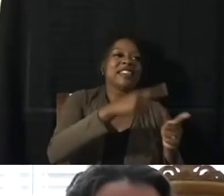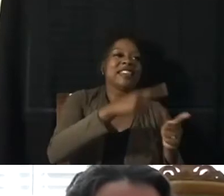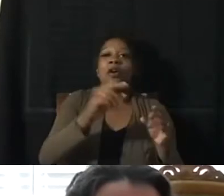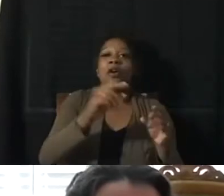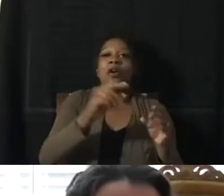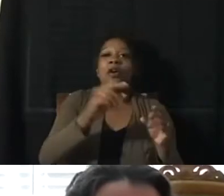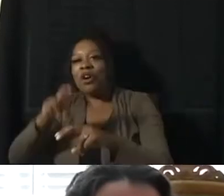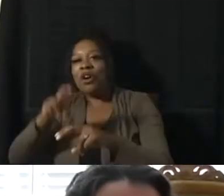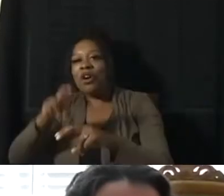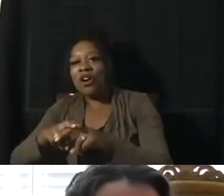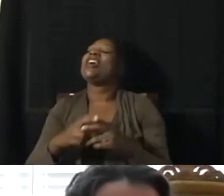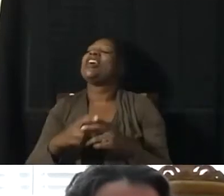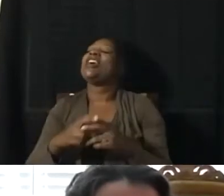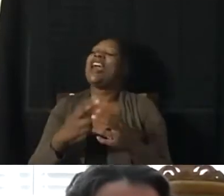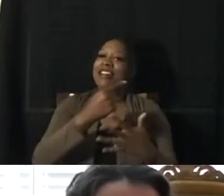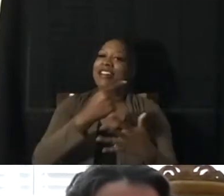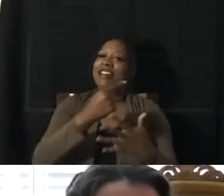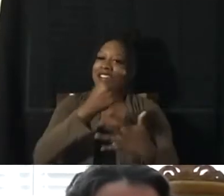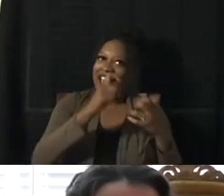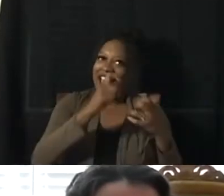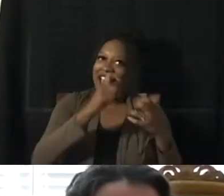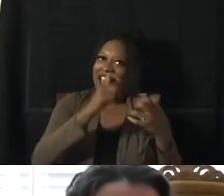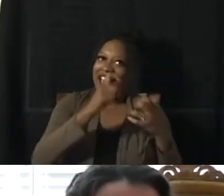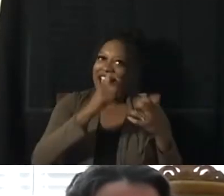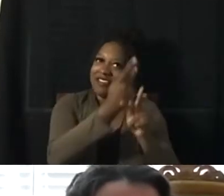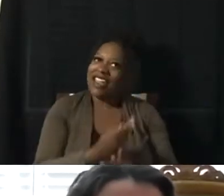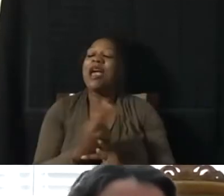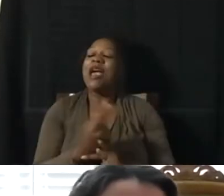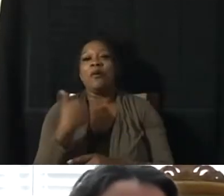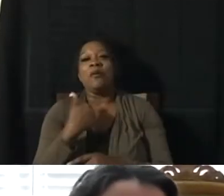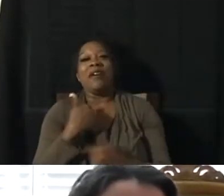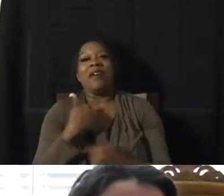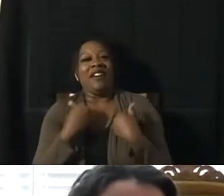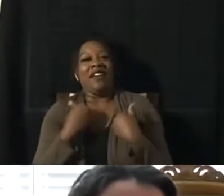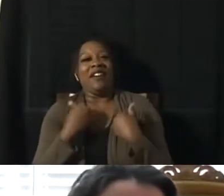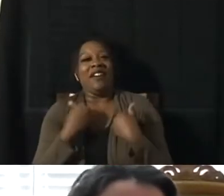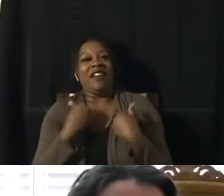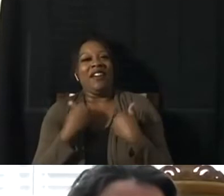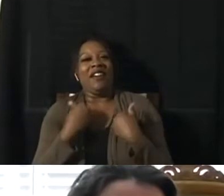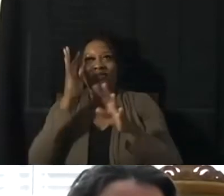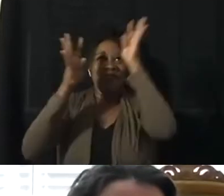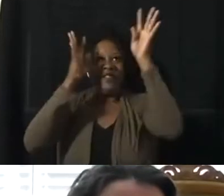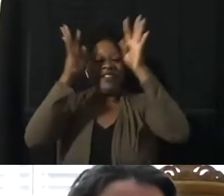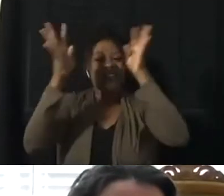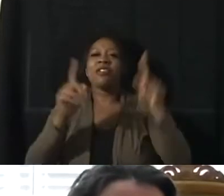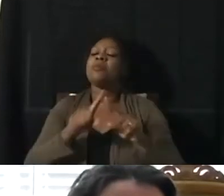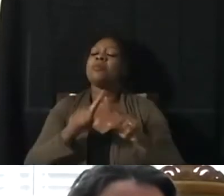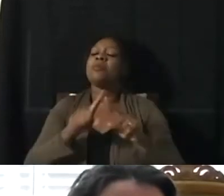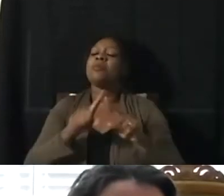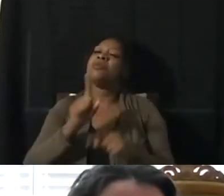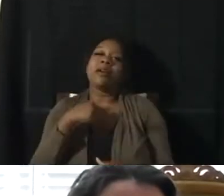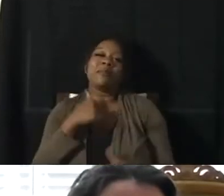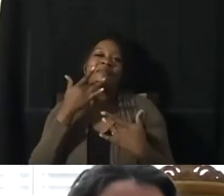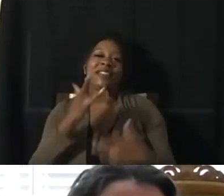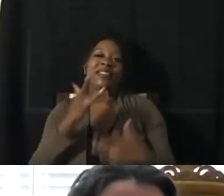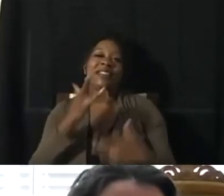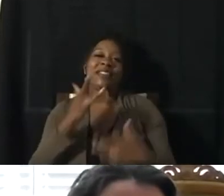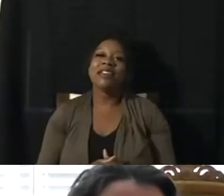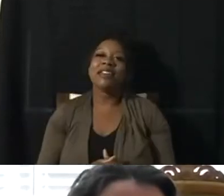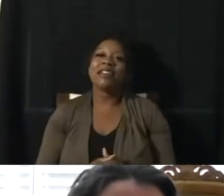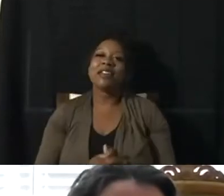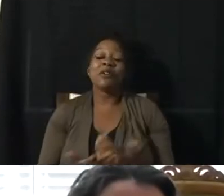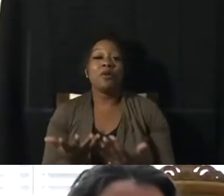for a little extra creativity, but I have been incredibly fortunate that it was a pretty, you